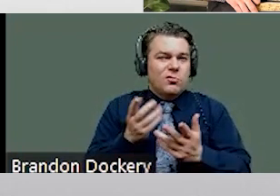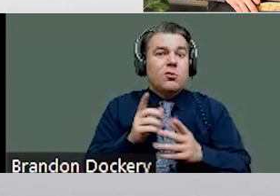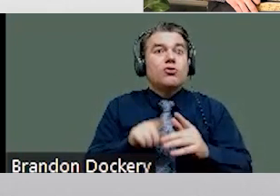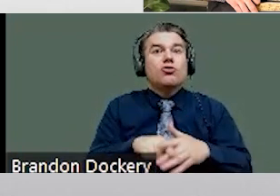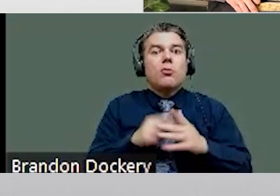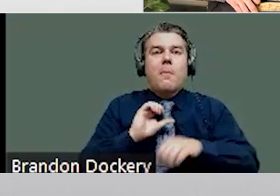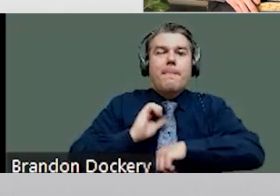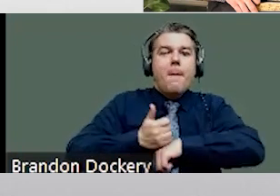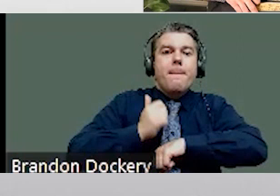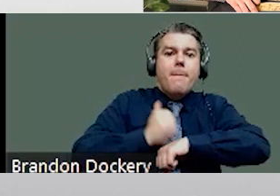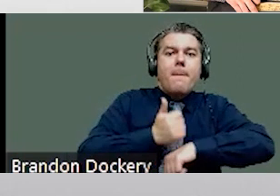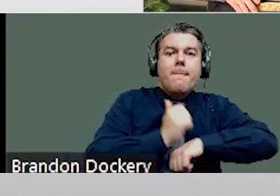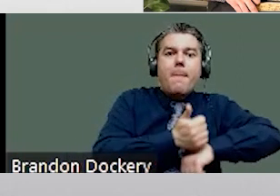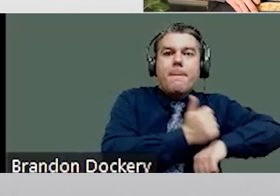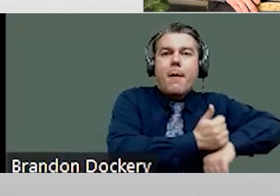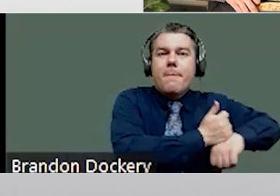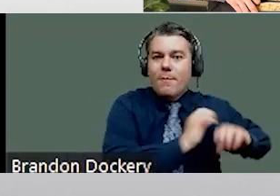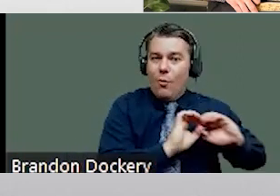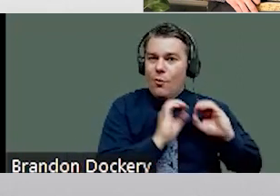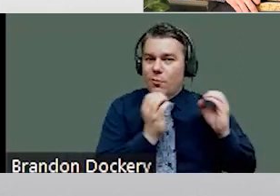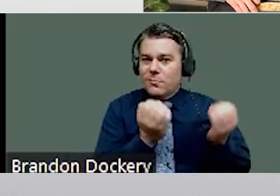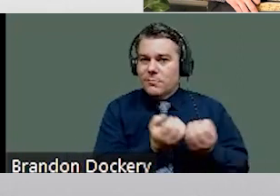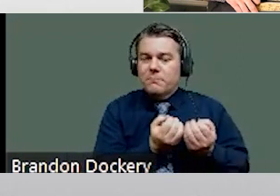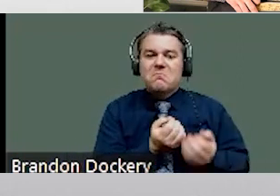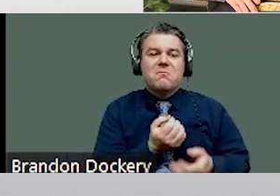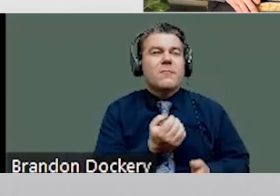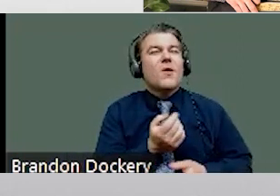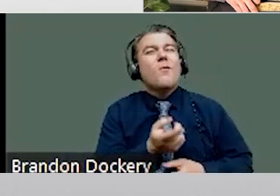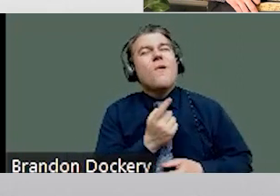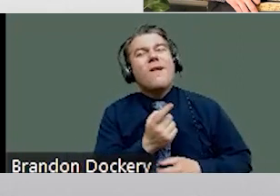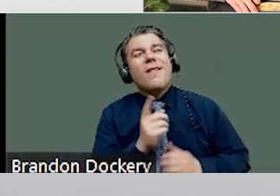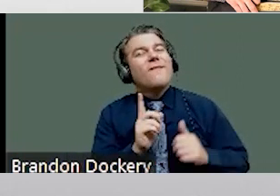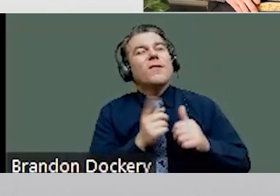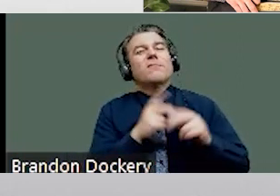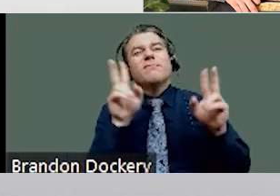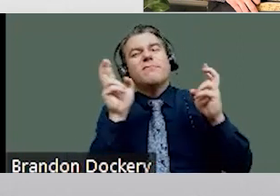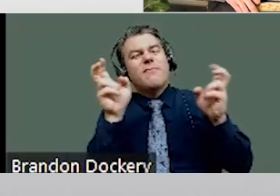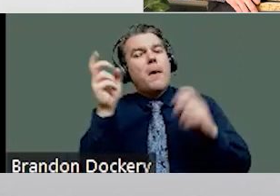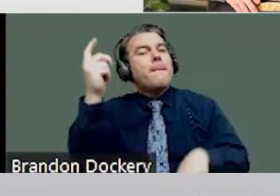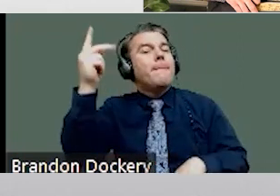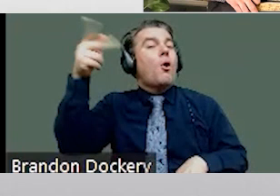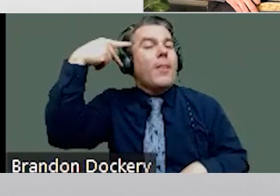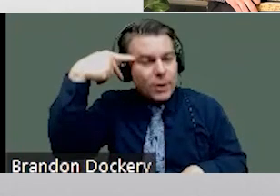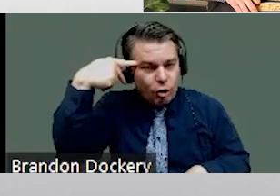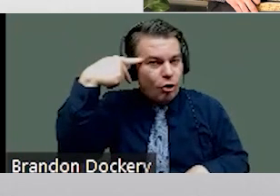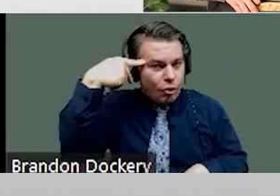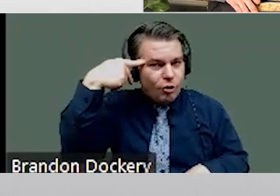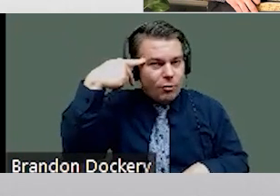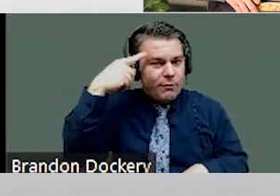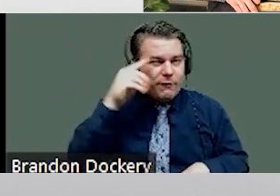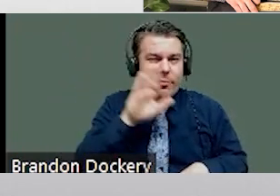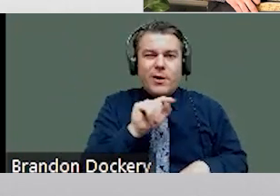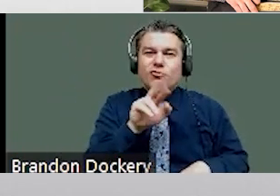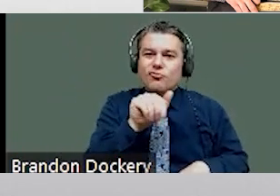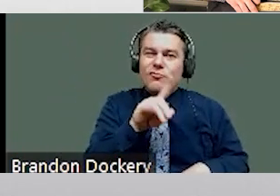form. And one of their very first kind of political agenda items as part